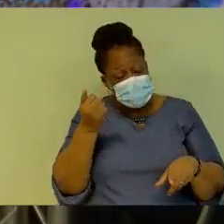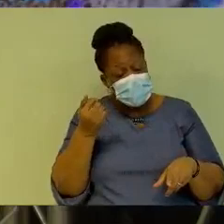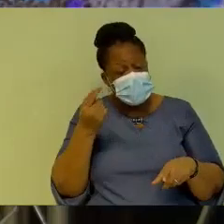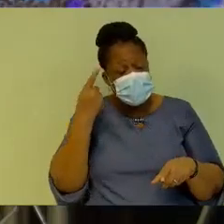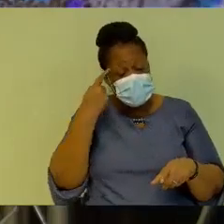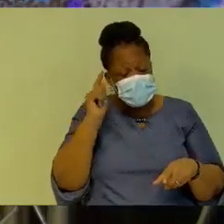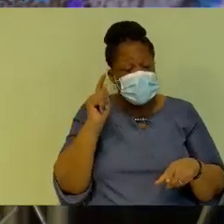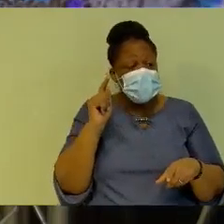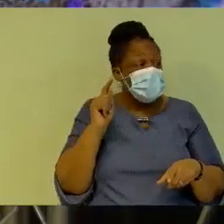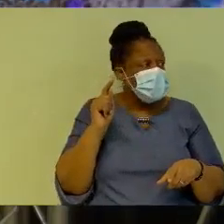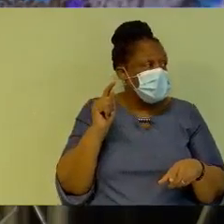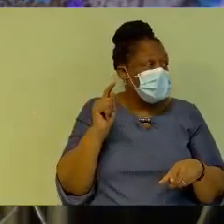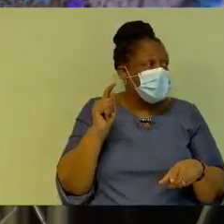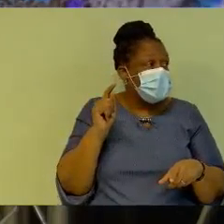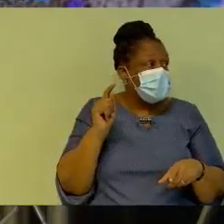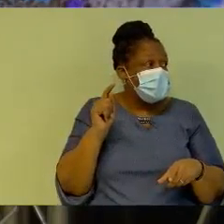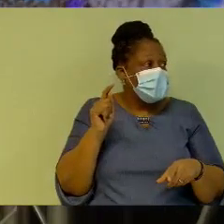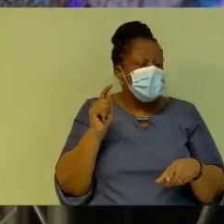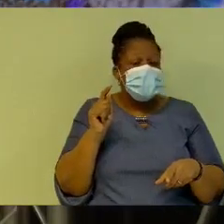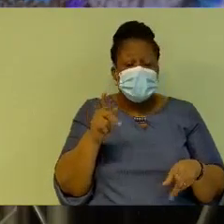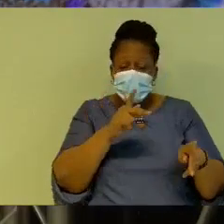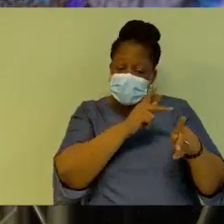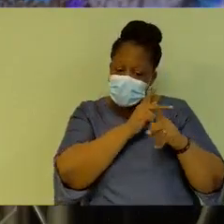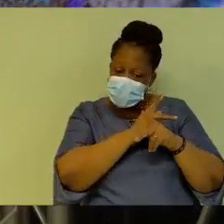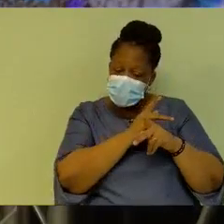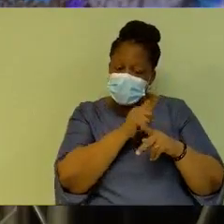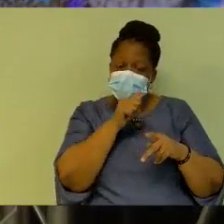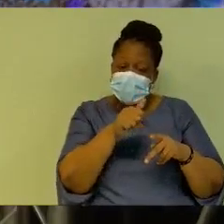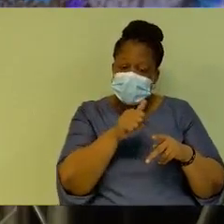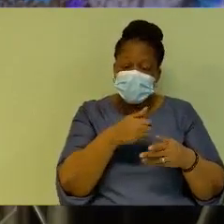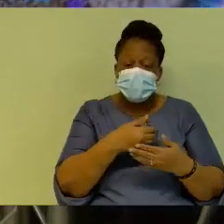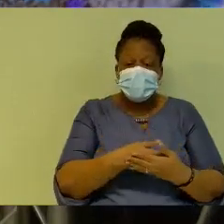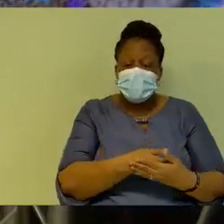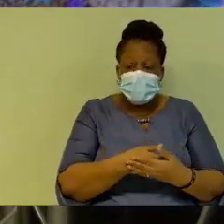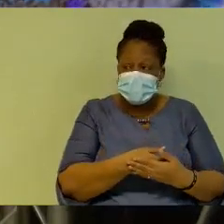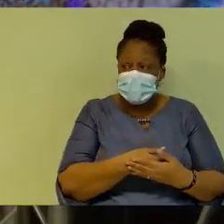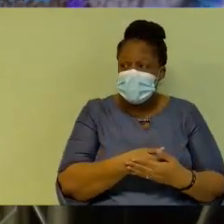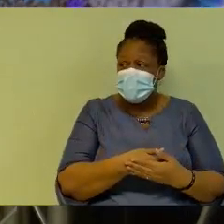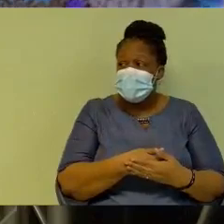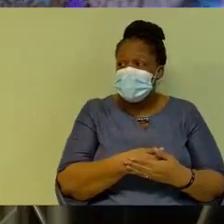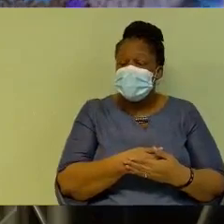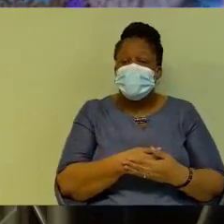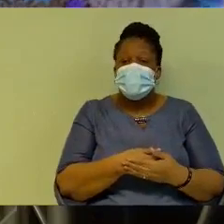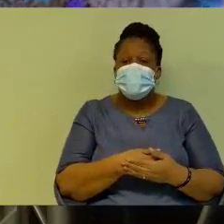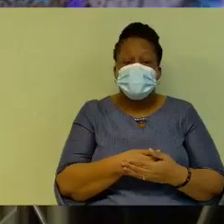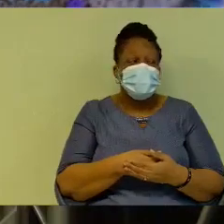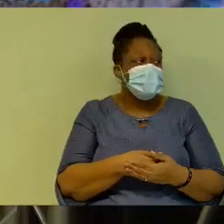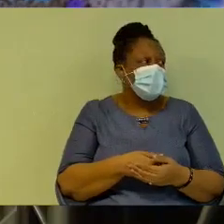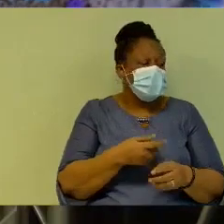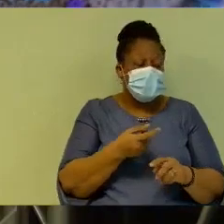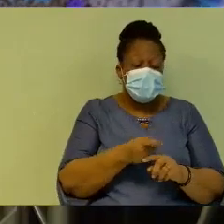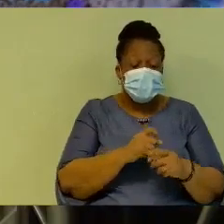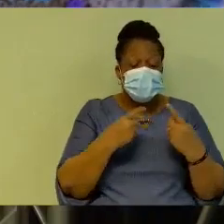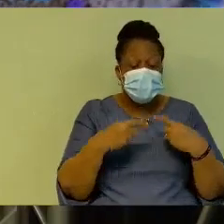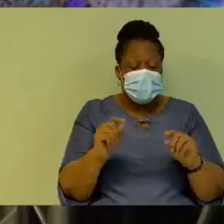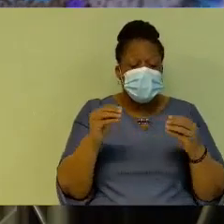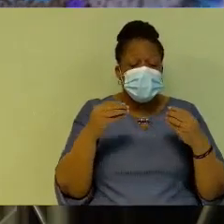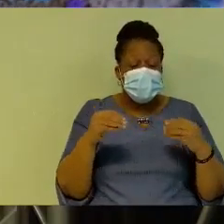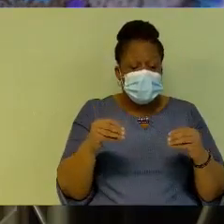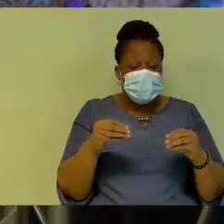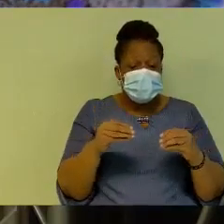to do your best to protect your babies or your children. And furthermore, I think